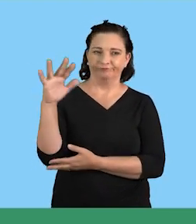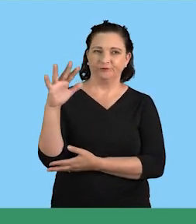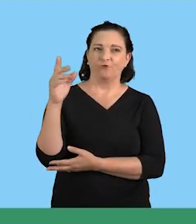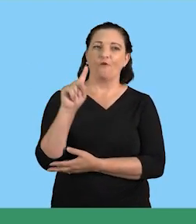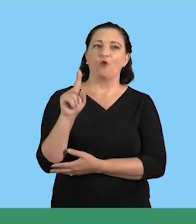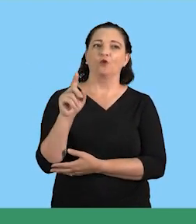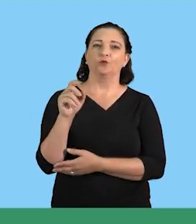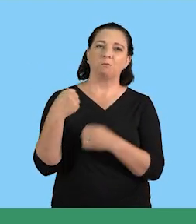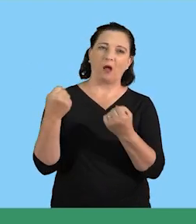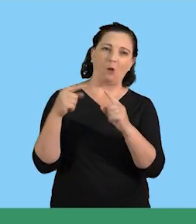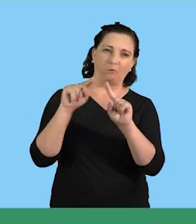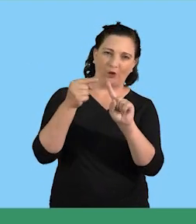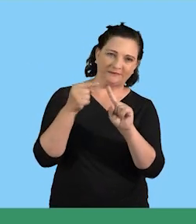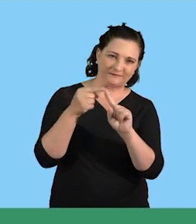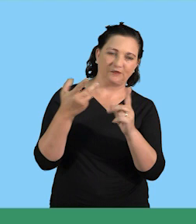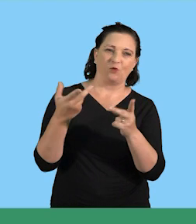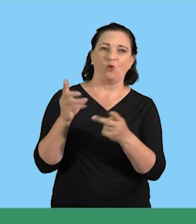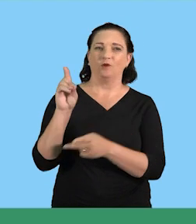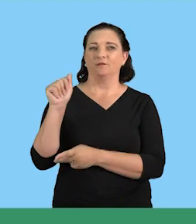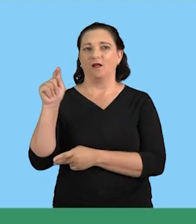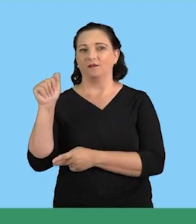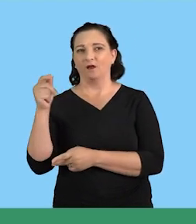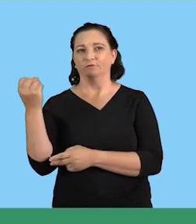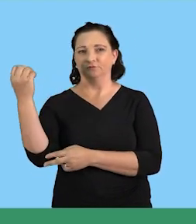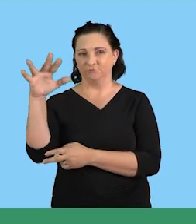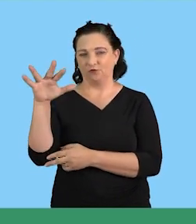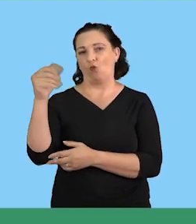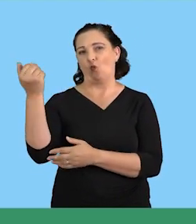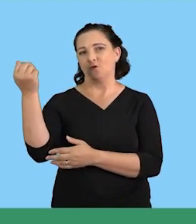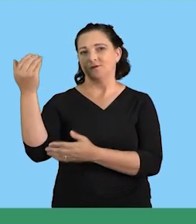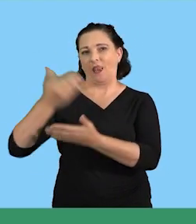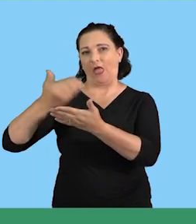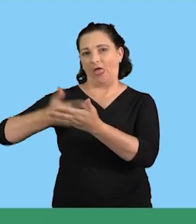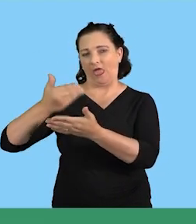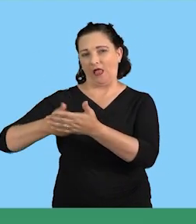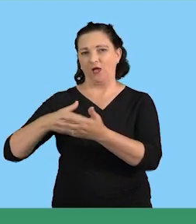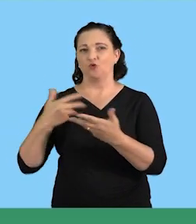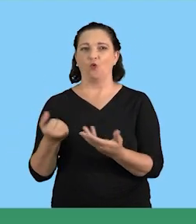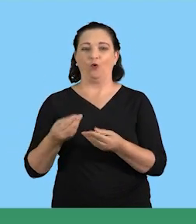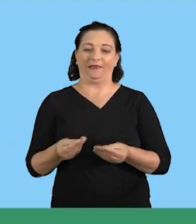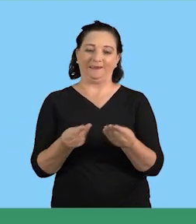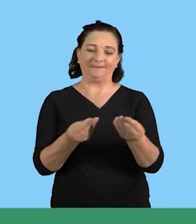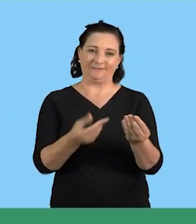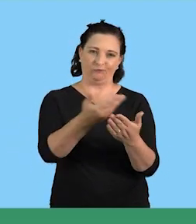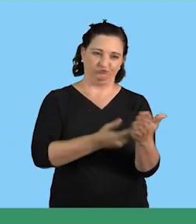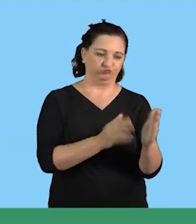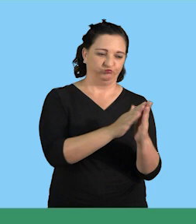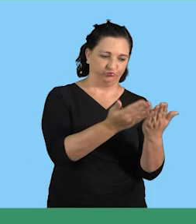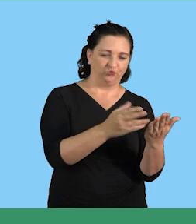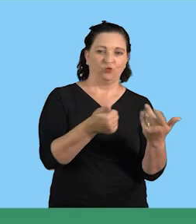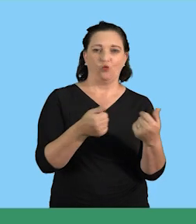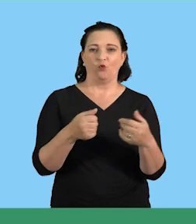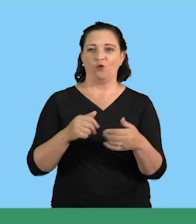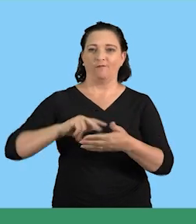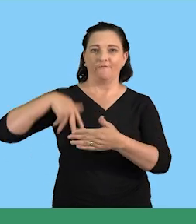at. PowerPoint or data projector or slides. We've got handouts or flyers or brochures. We've got